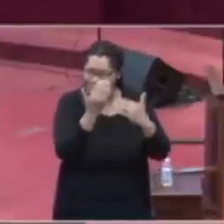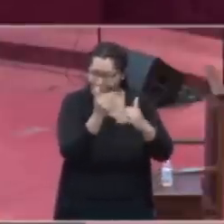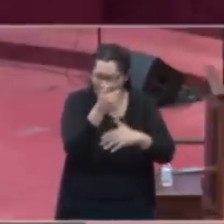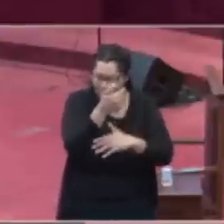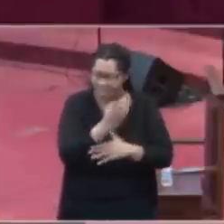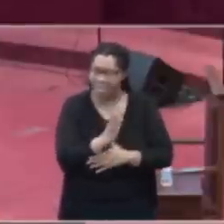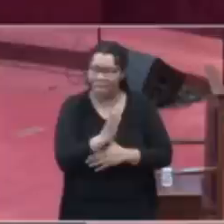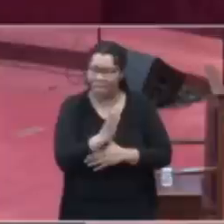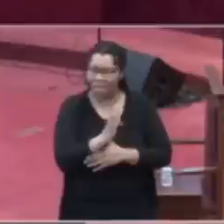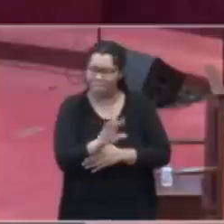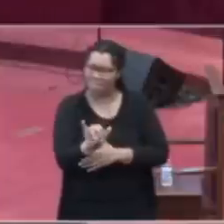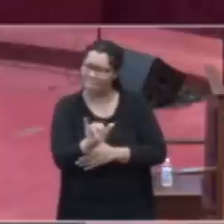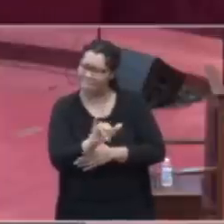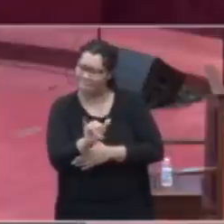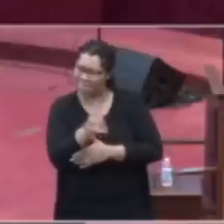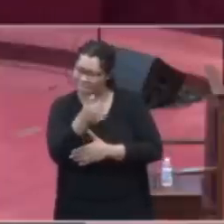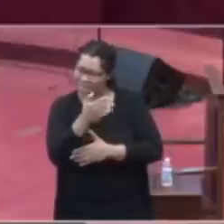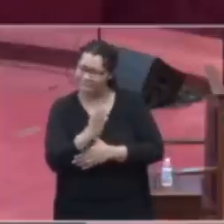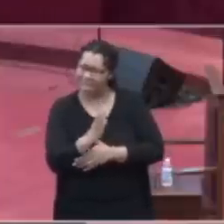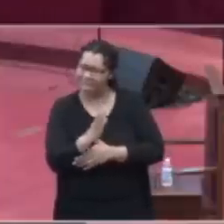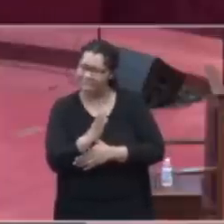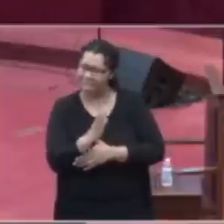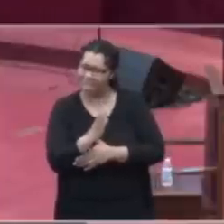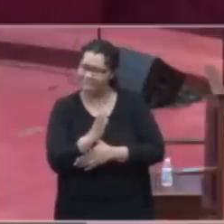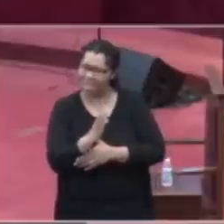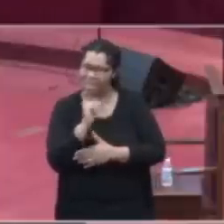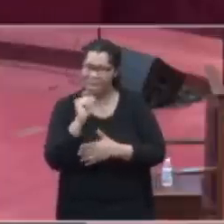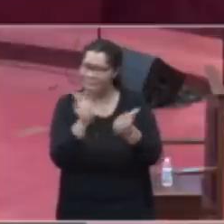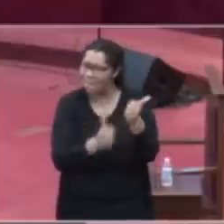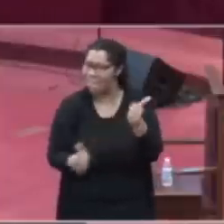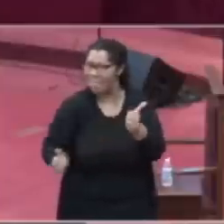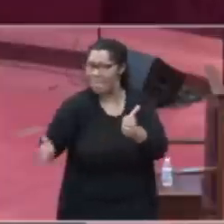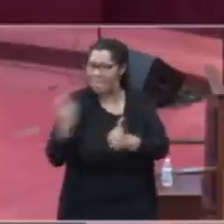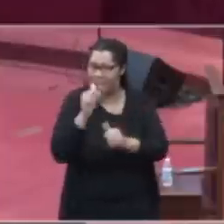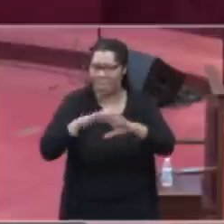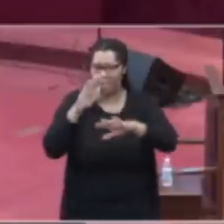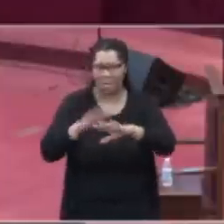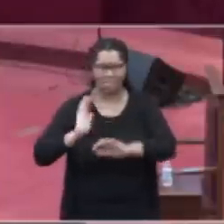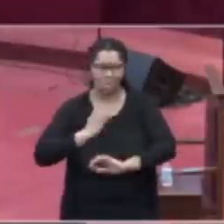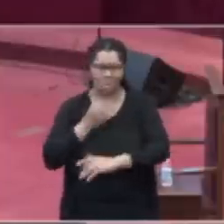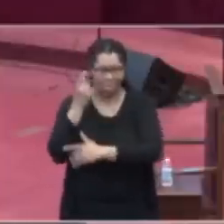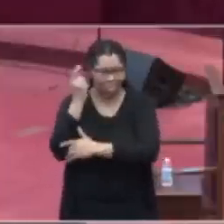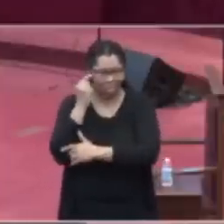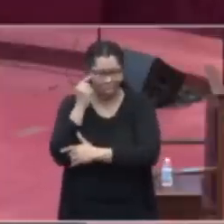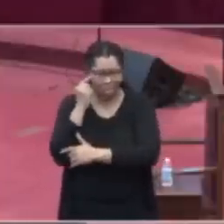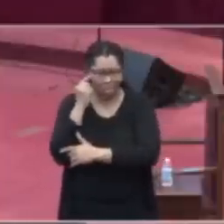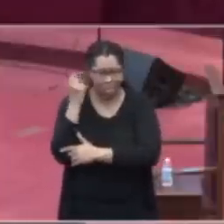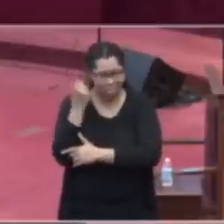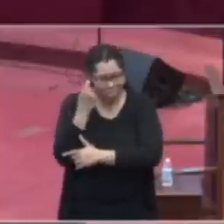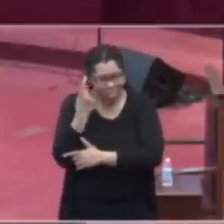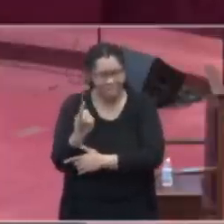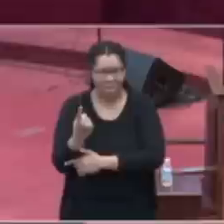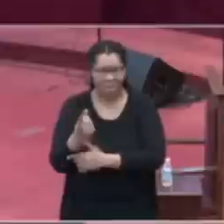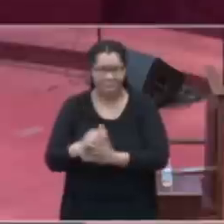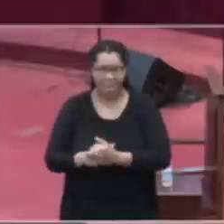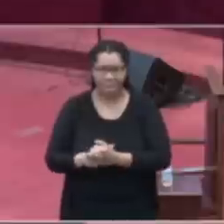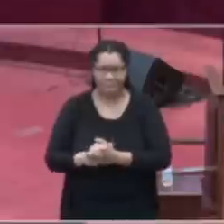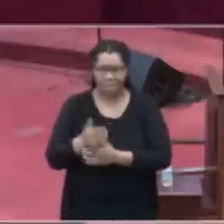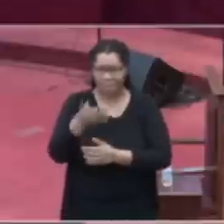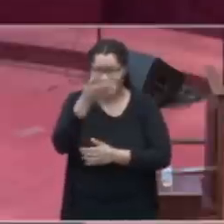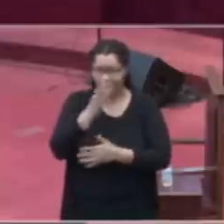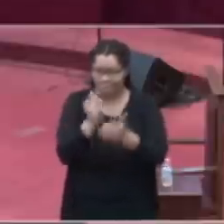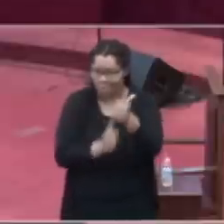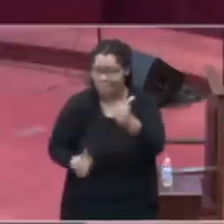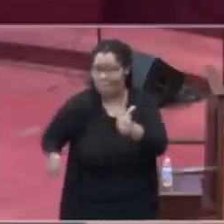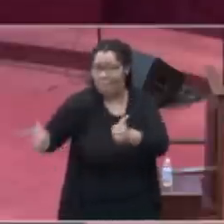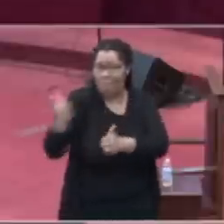in as if God is not bigger than our thinking, and that God is not more supreme